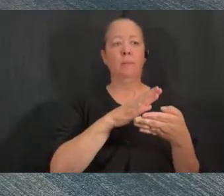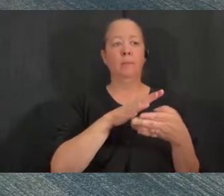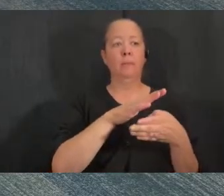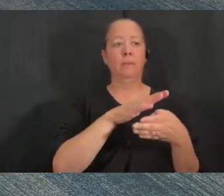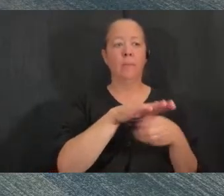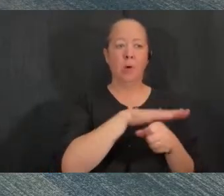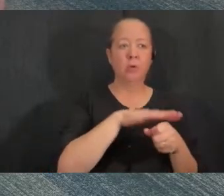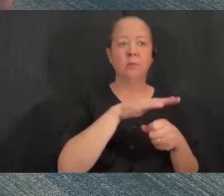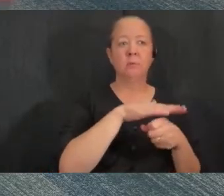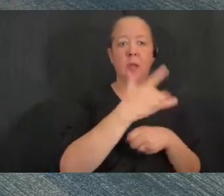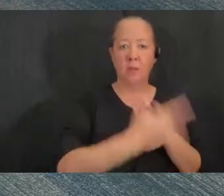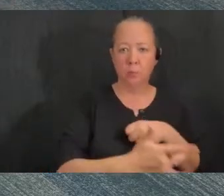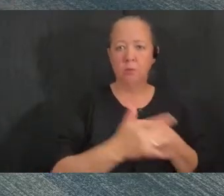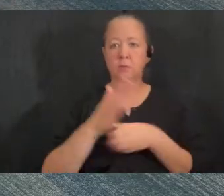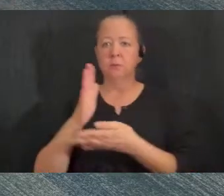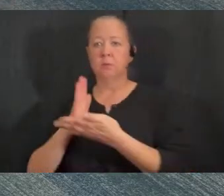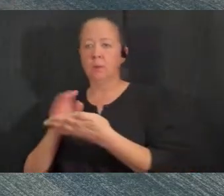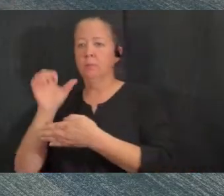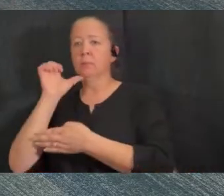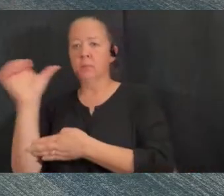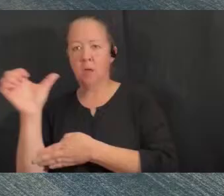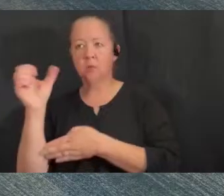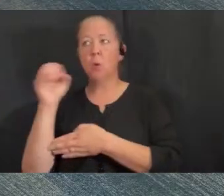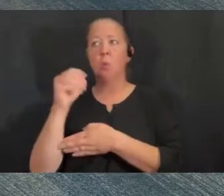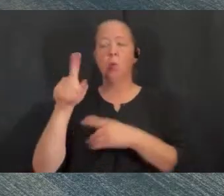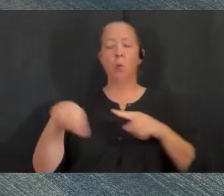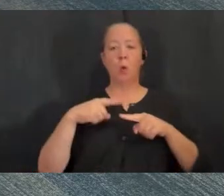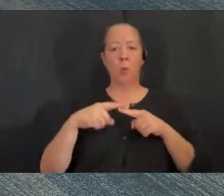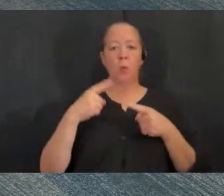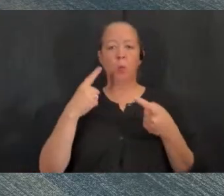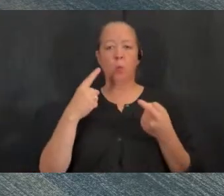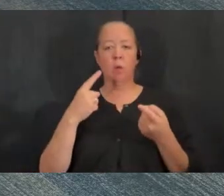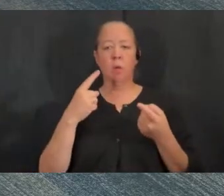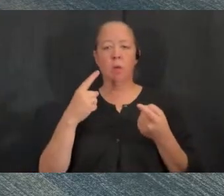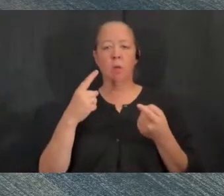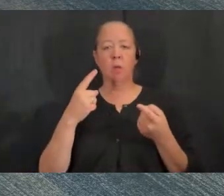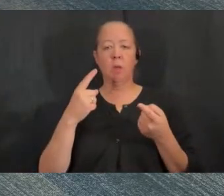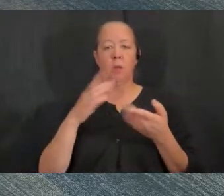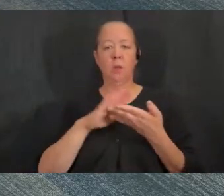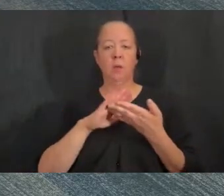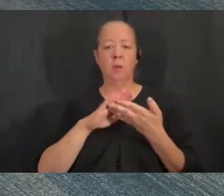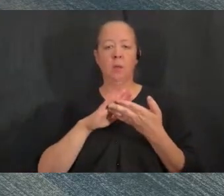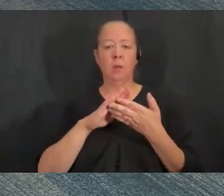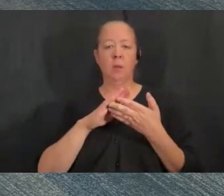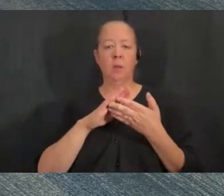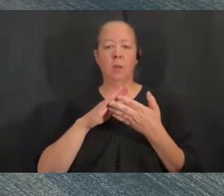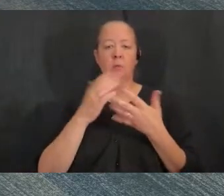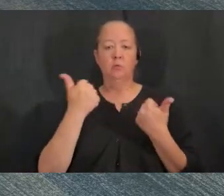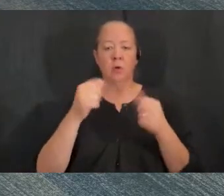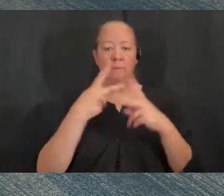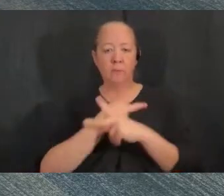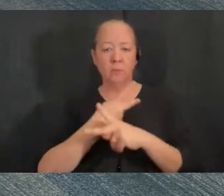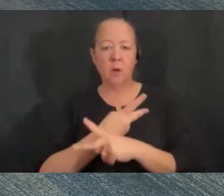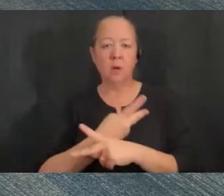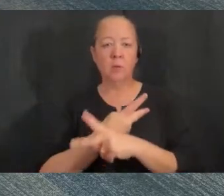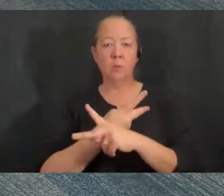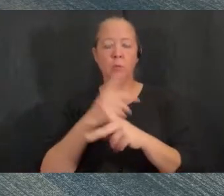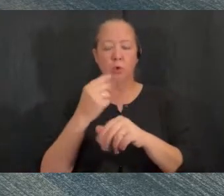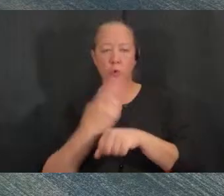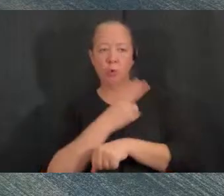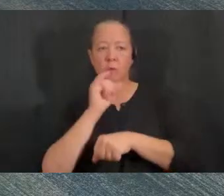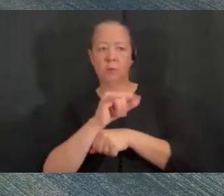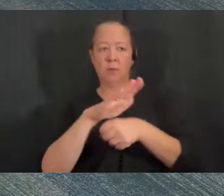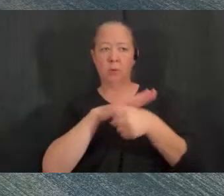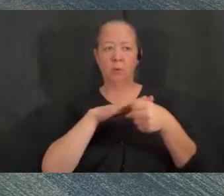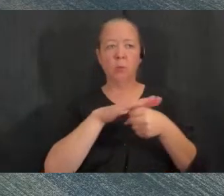we can put the money that we get from outside into those areas and use the rest of the money in that. So back to the old